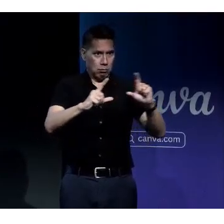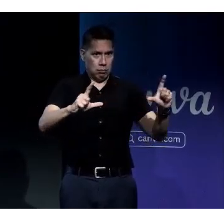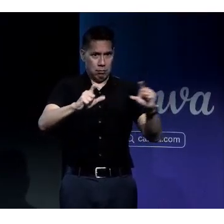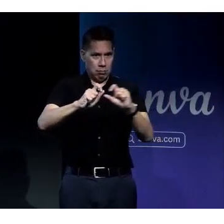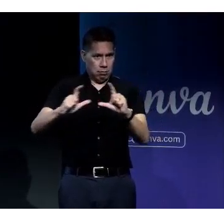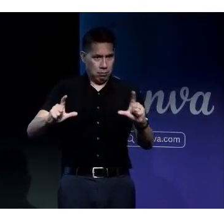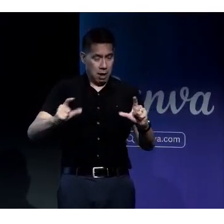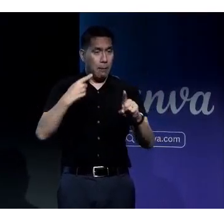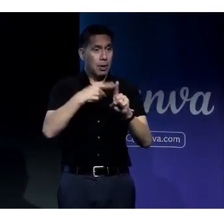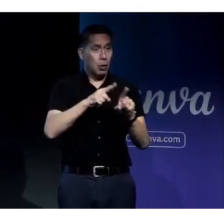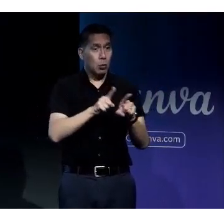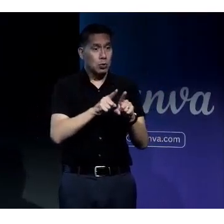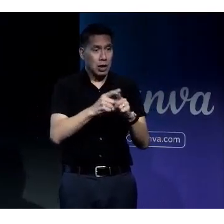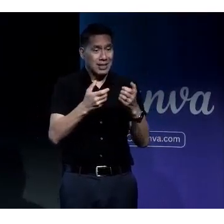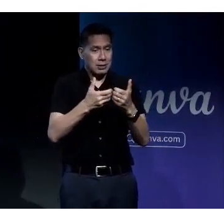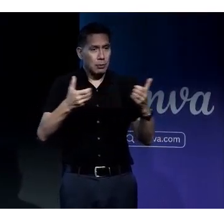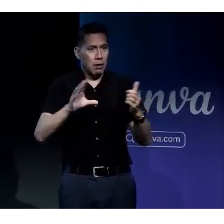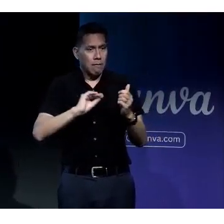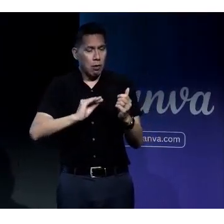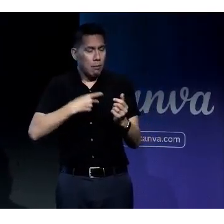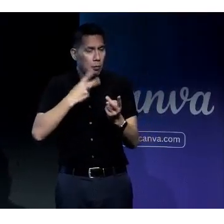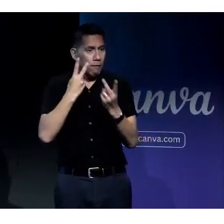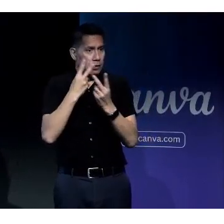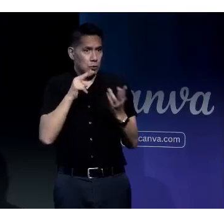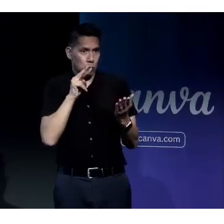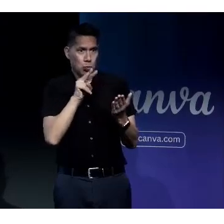to create our accessibility tree.